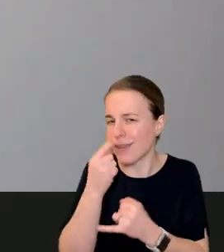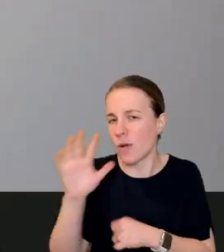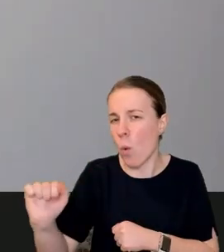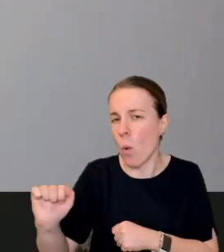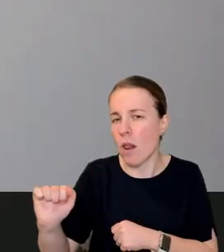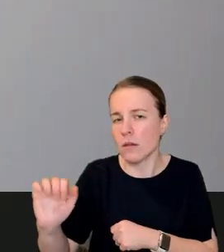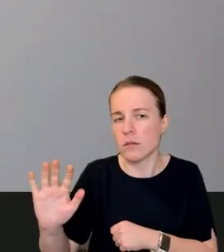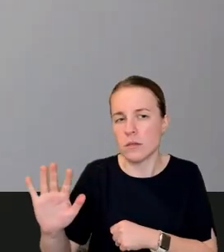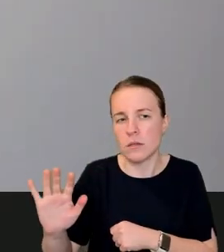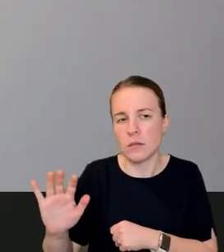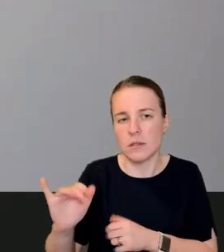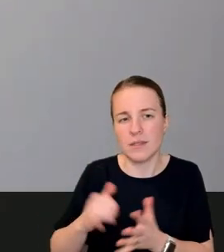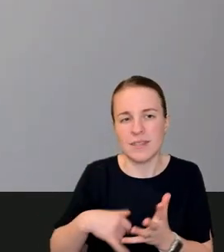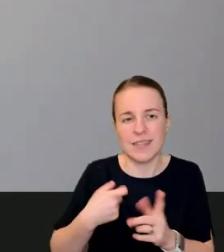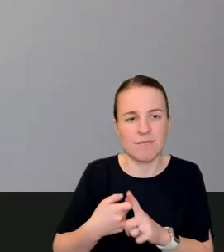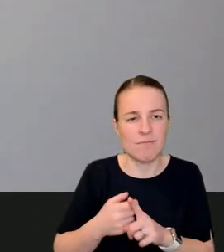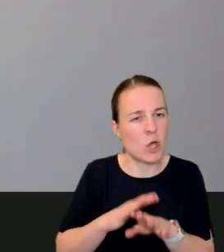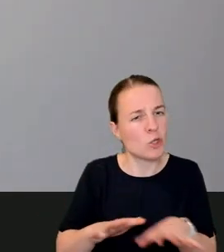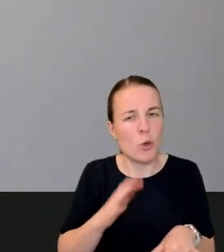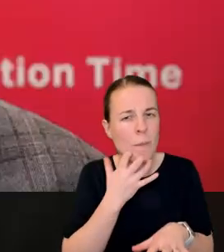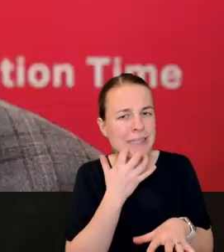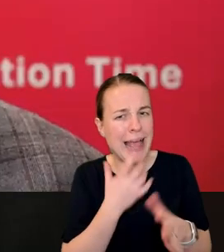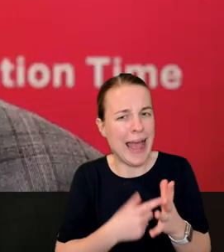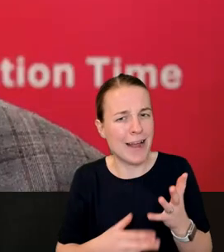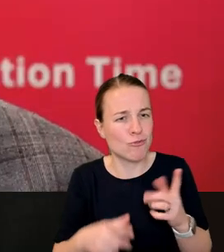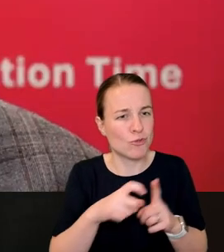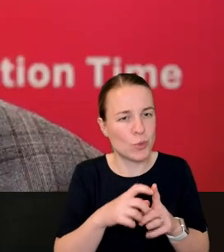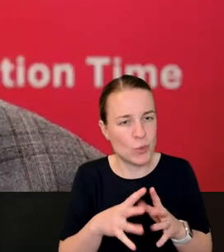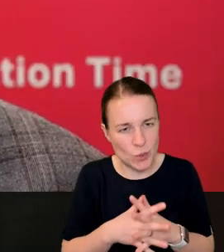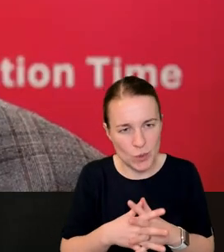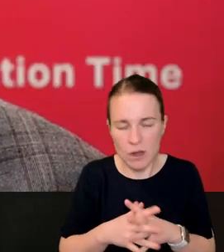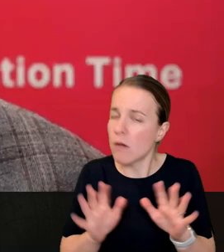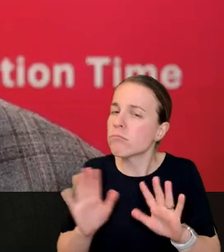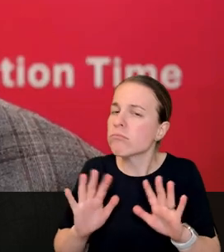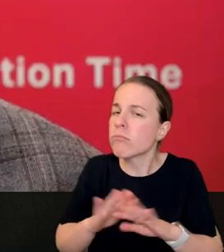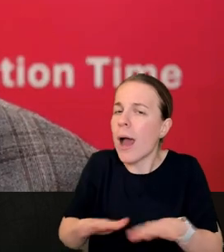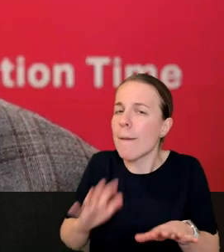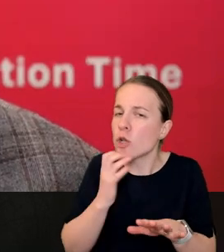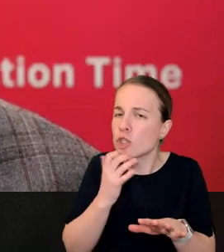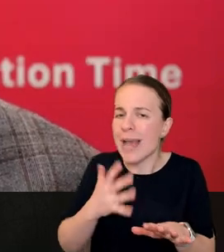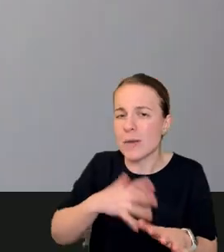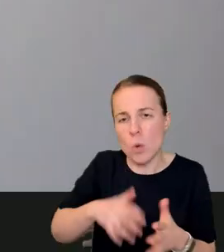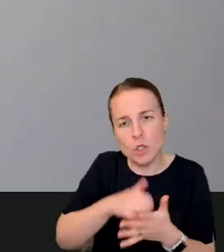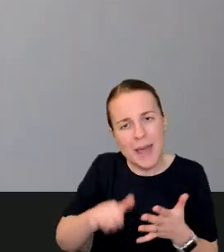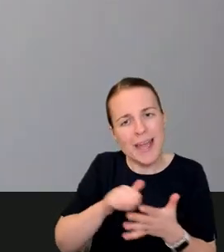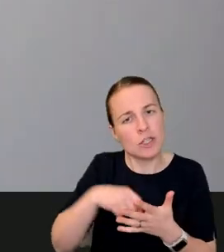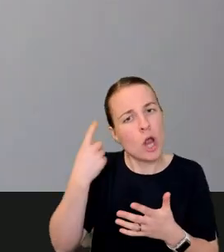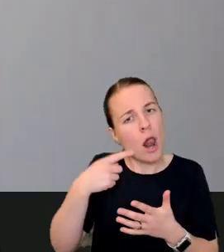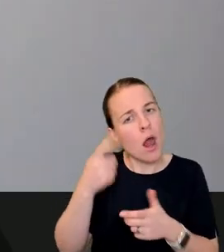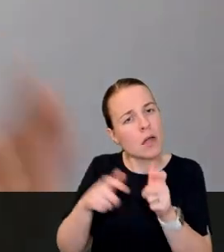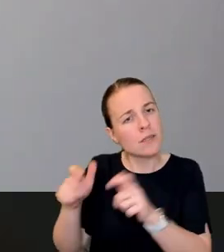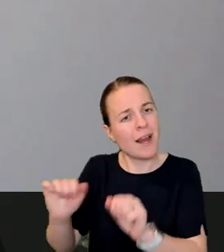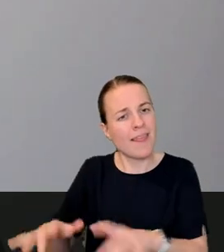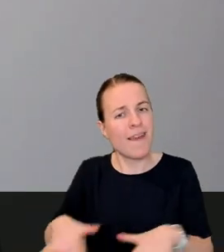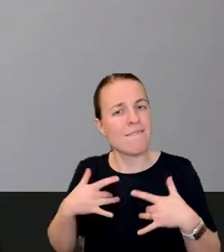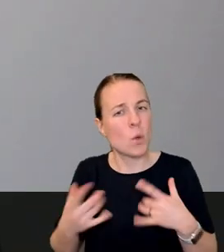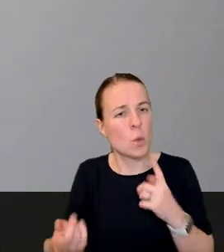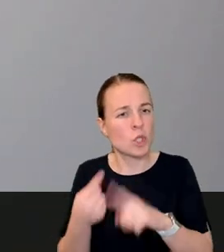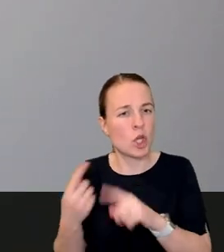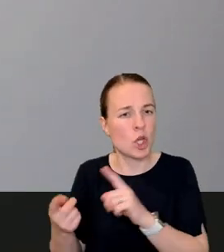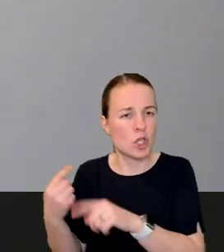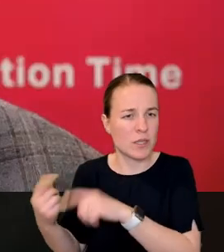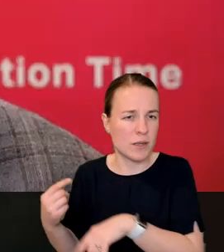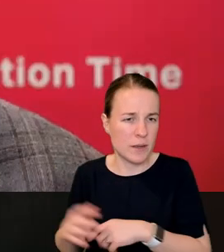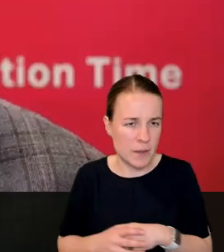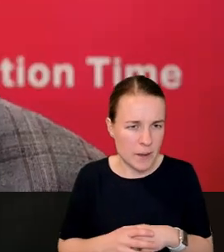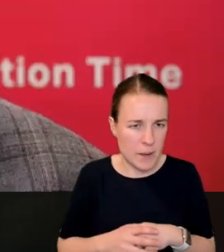Don't be scared, Andrew. I'm not scared. I just want to make sure that Londoners' voices are heard. That's what Please our job resign, is. Please don't resign, though, use what everyone's resigning. From Londoners that